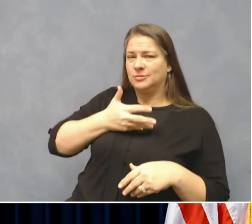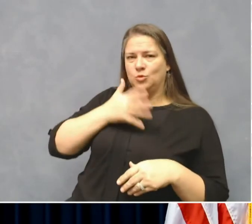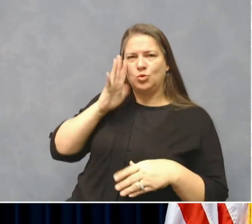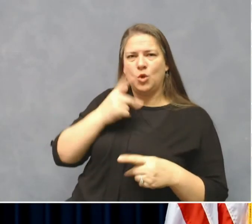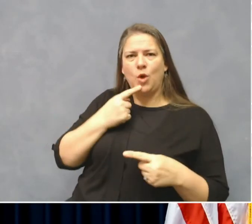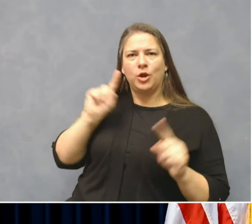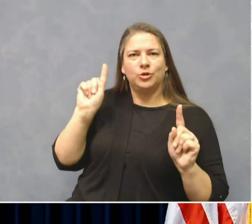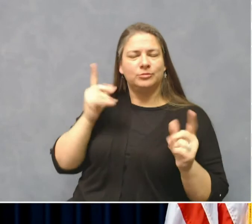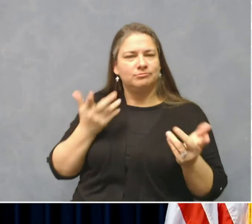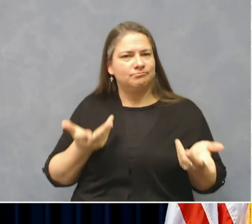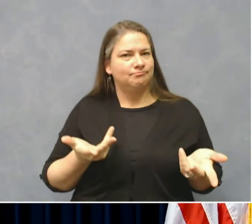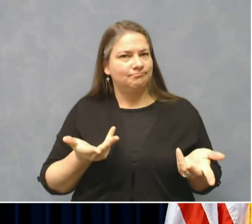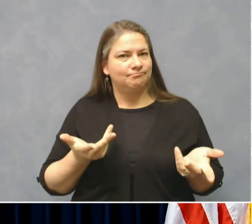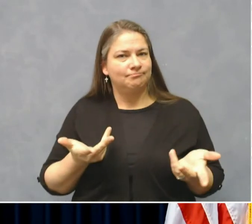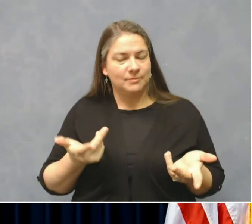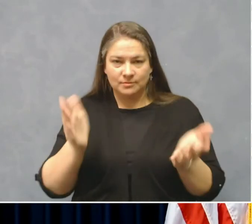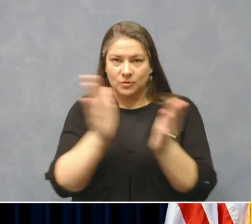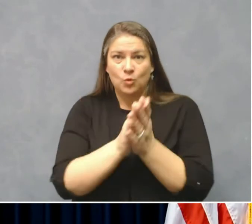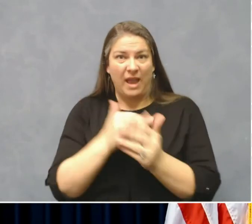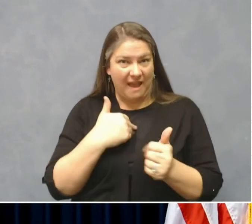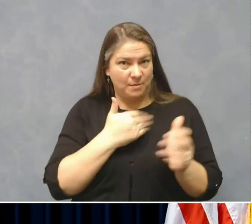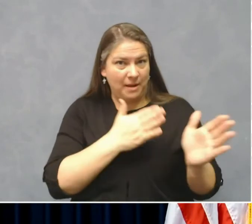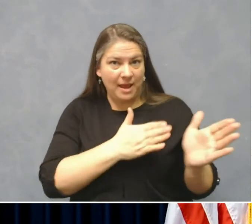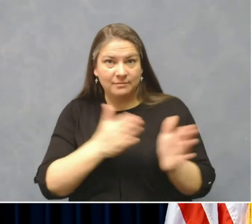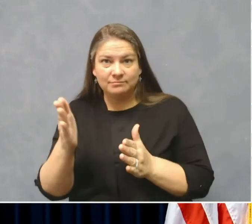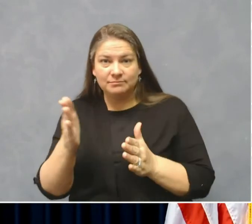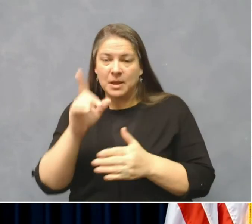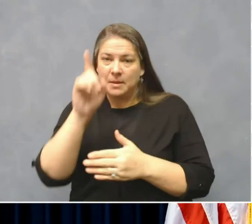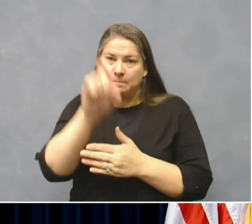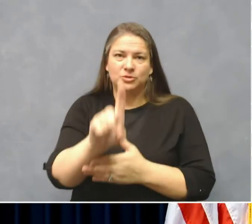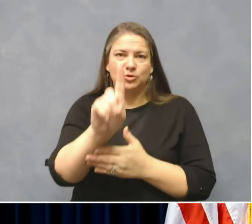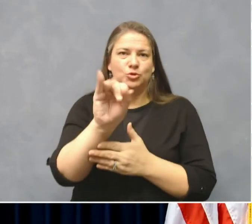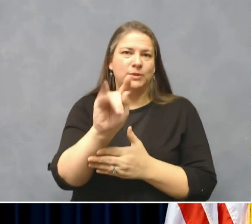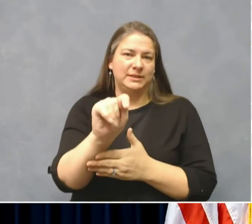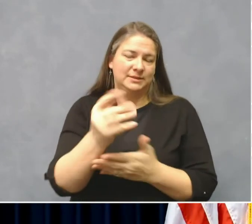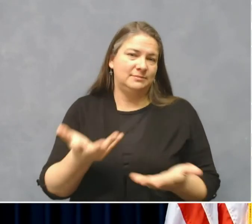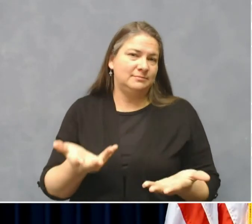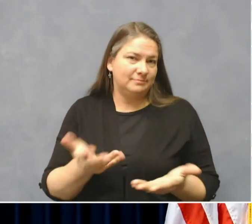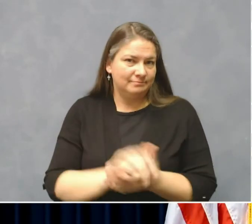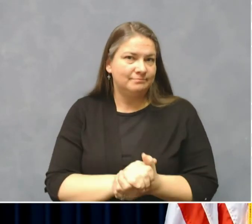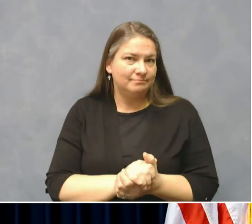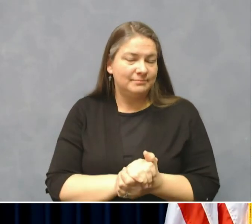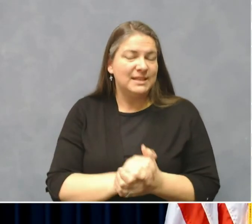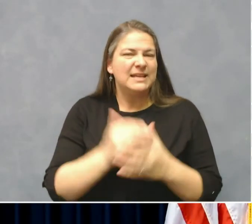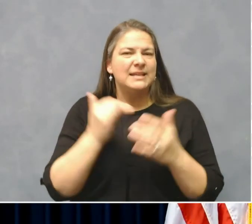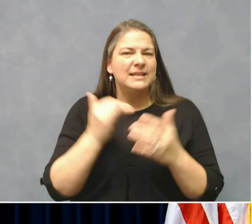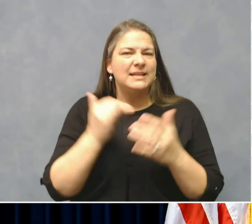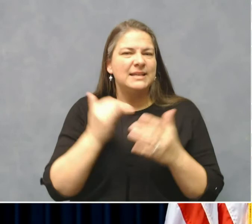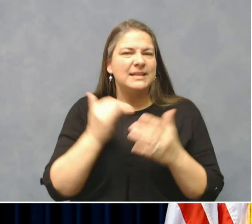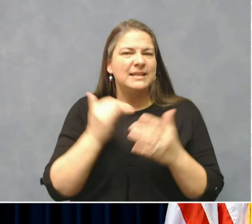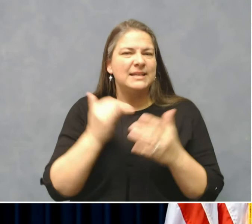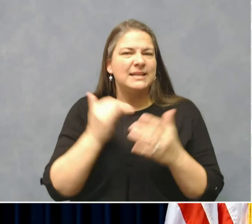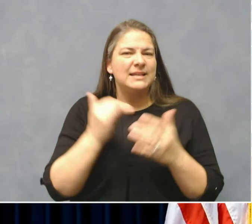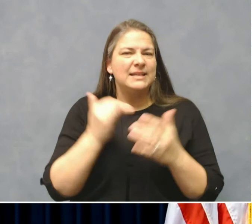winning game plan. We just got to get out there and get it done. We'll open it up for questions.